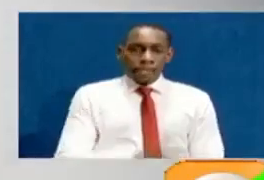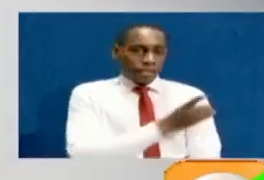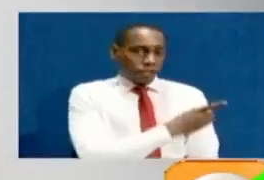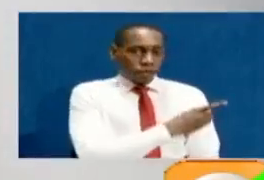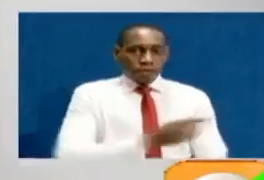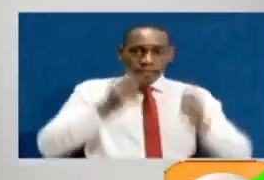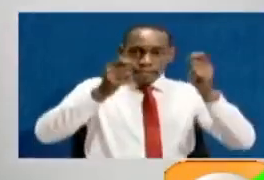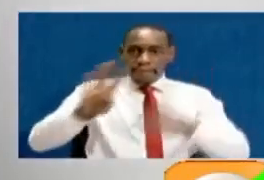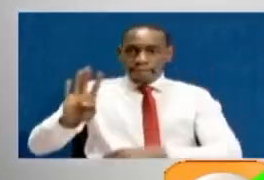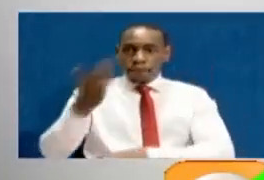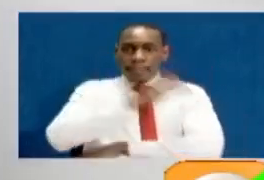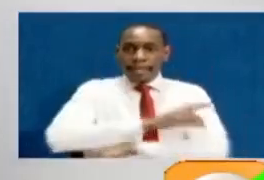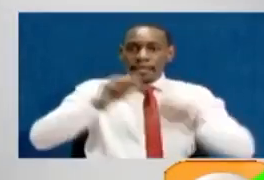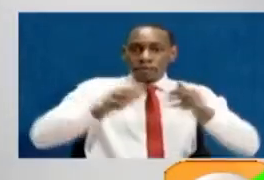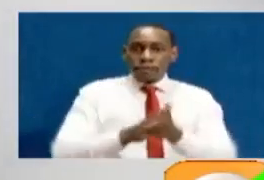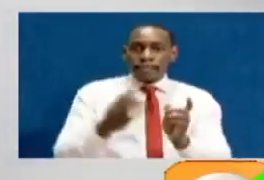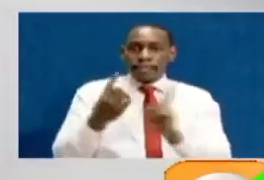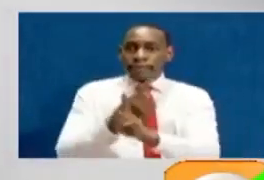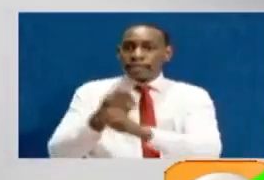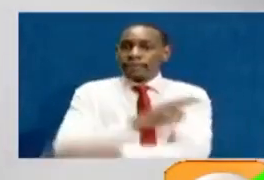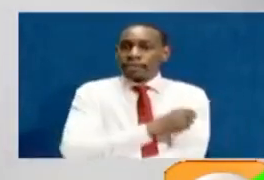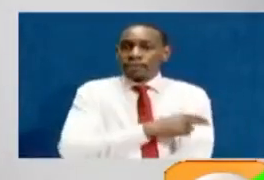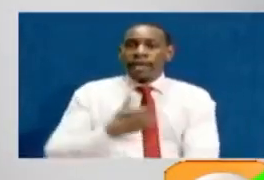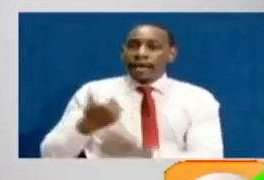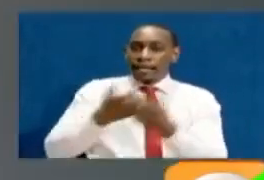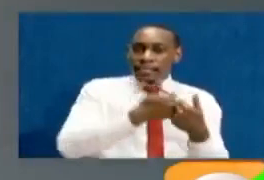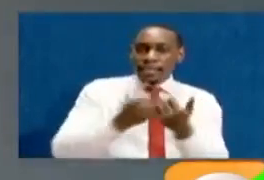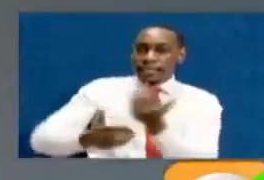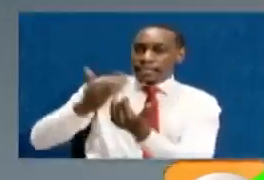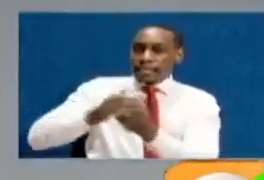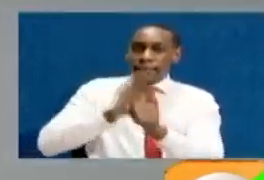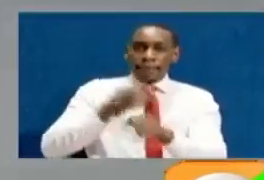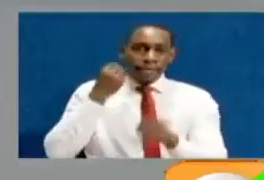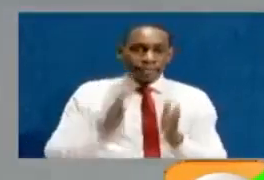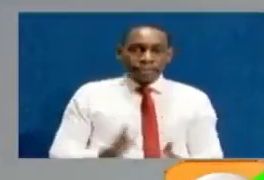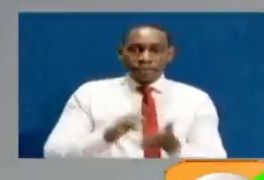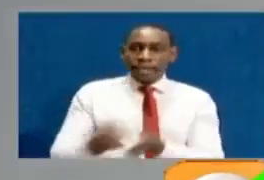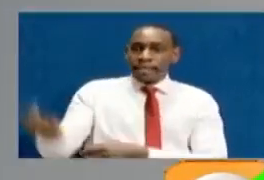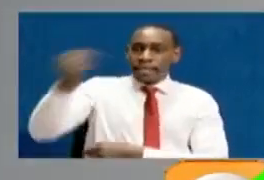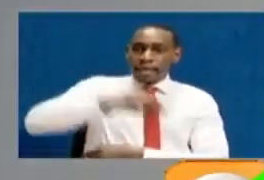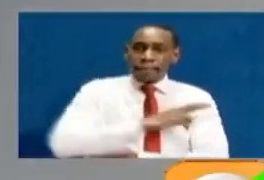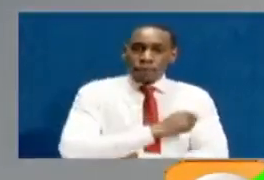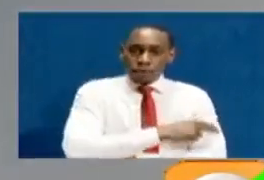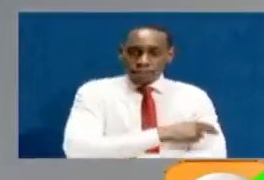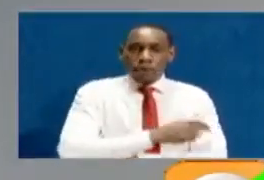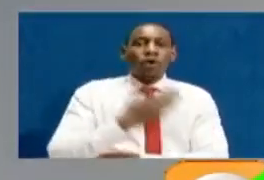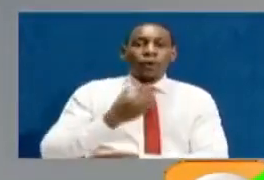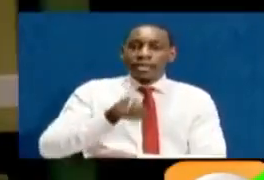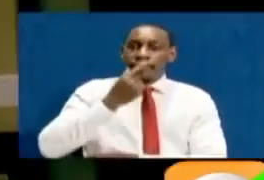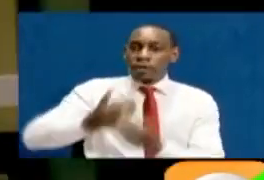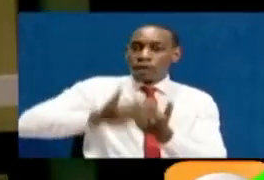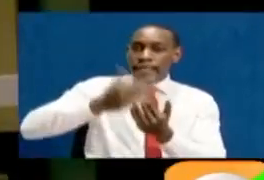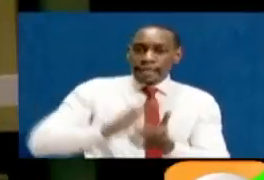The doctor's strike entered its fourth day today, with various hospitals struggling to attend to the high number of patients walking into the facilities for medical